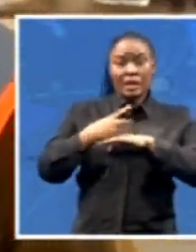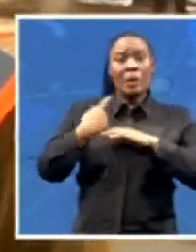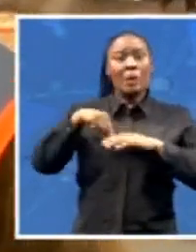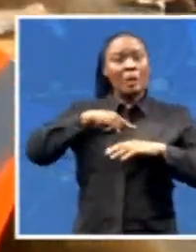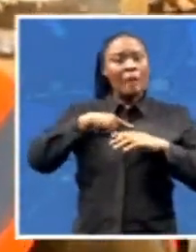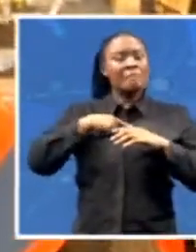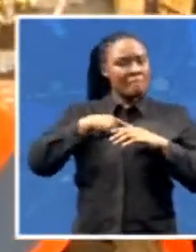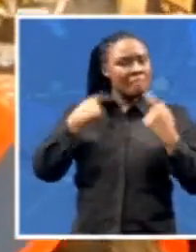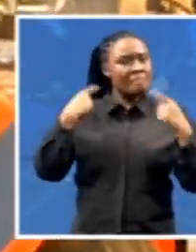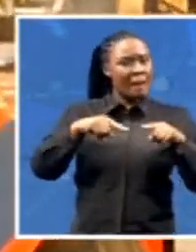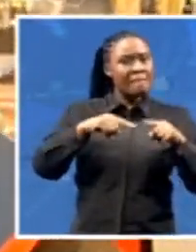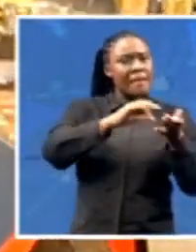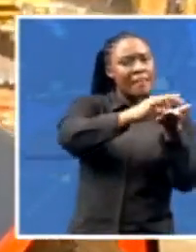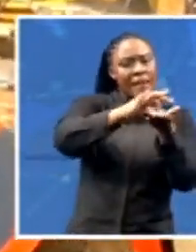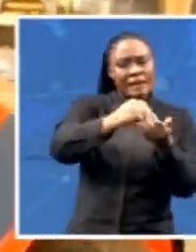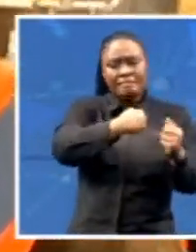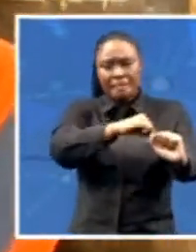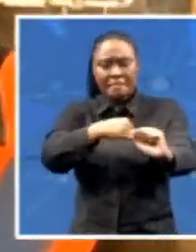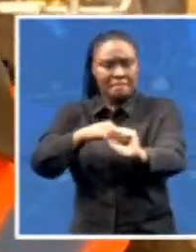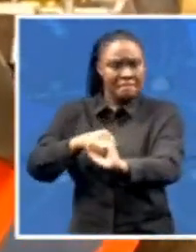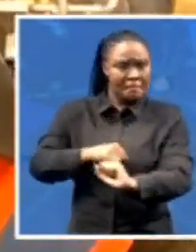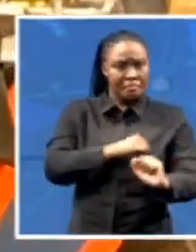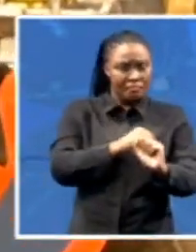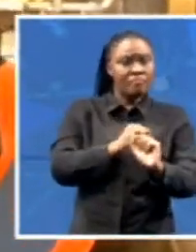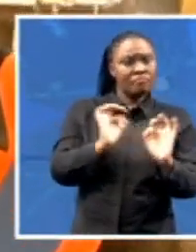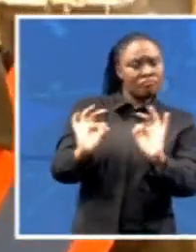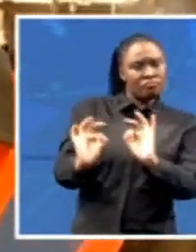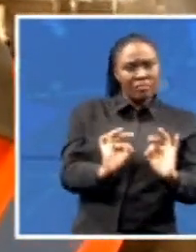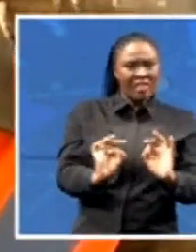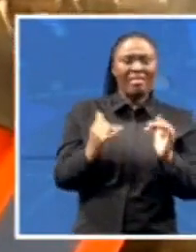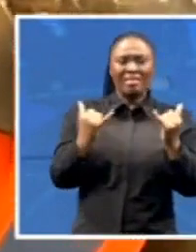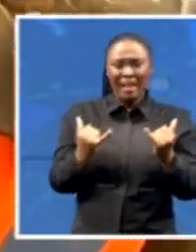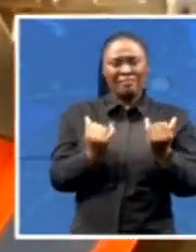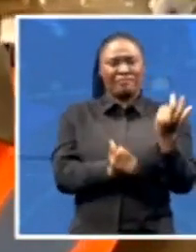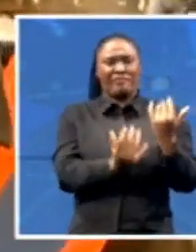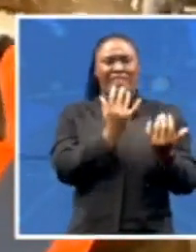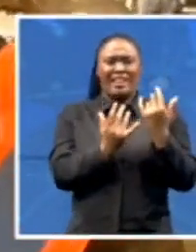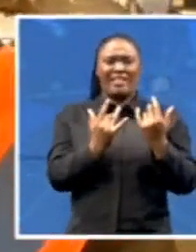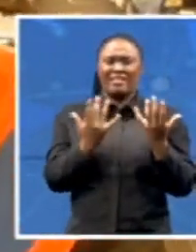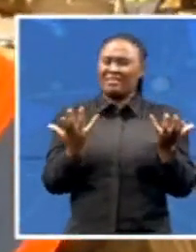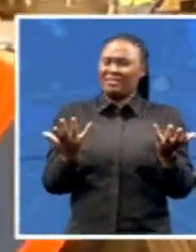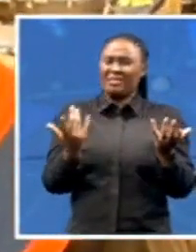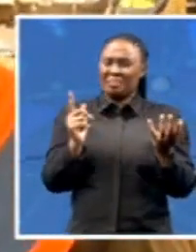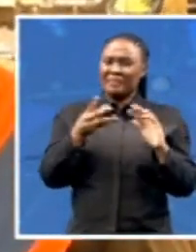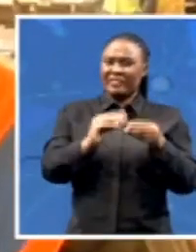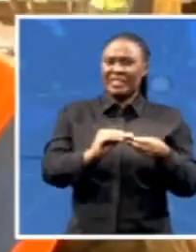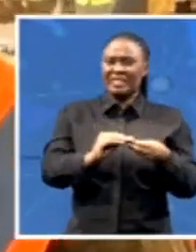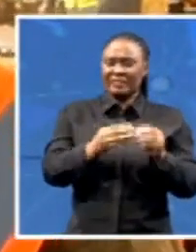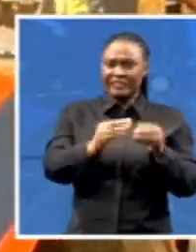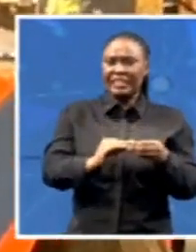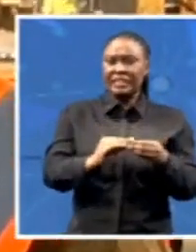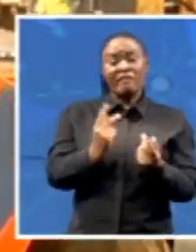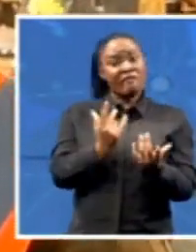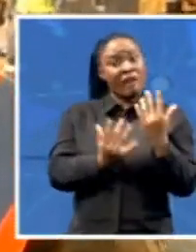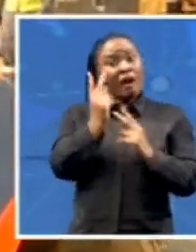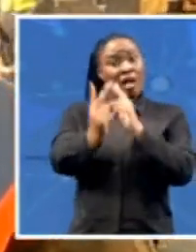dignity and integrity, and now these things are happening. We're definitely going to deal with them and see what we can do so that this fire should be the last fire happening